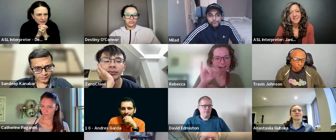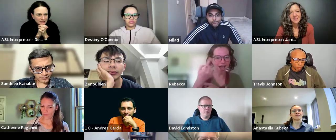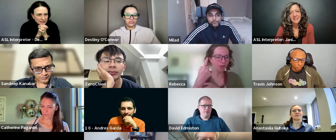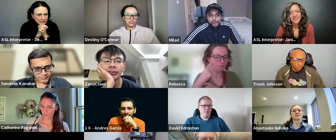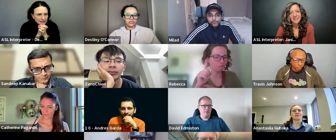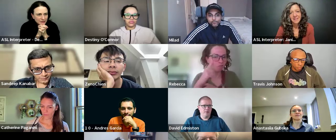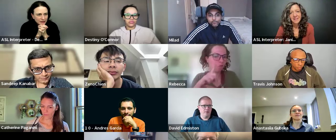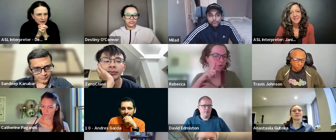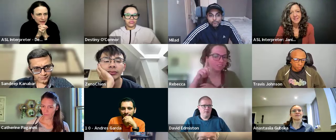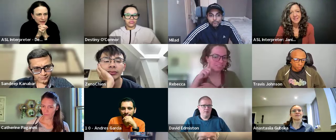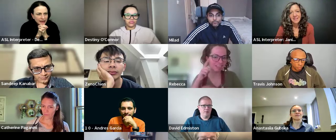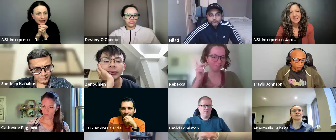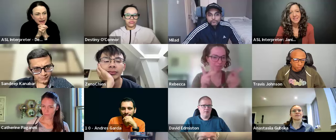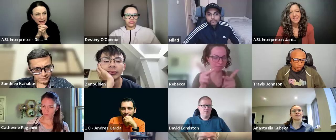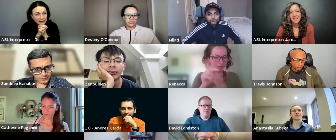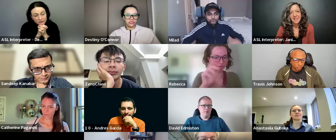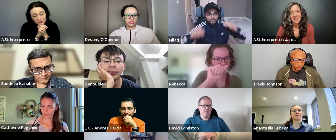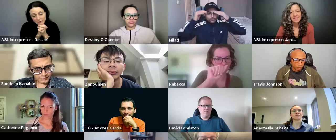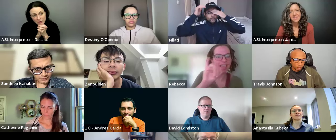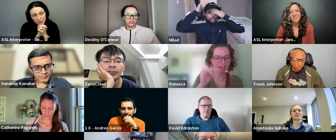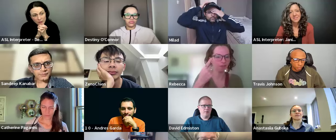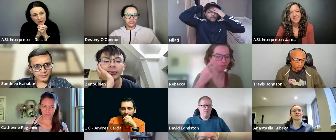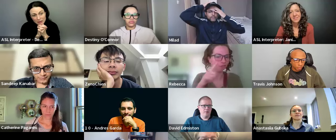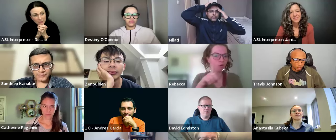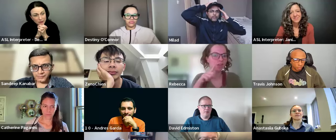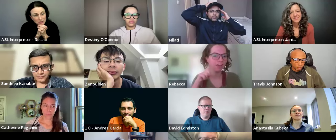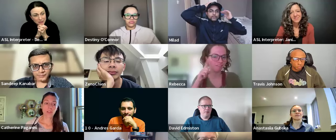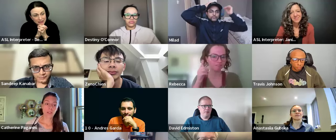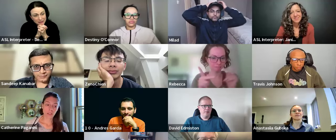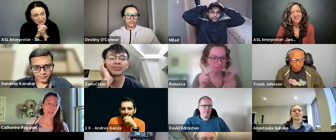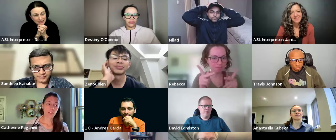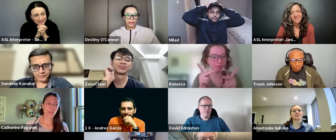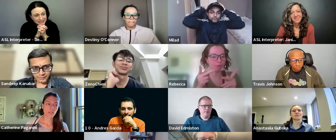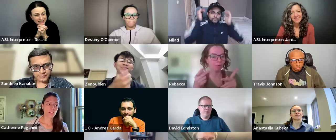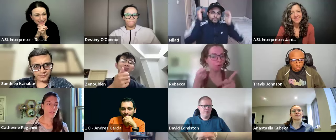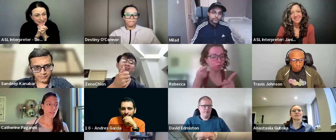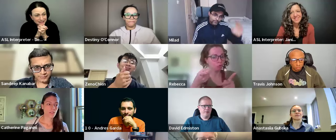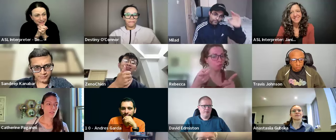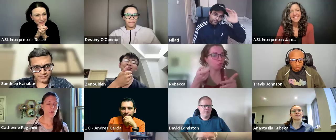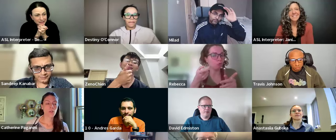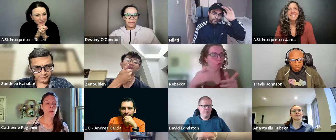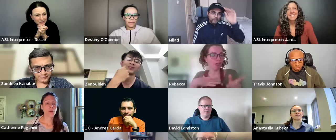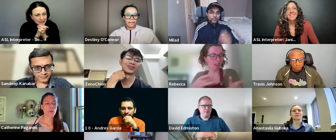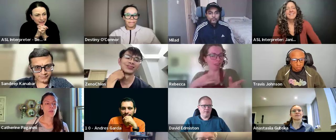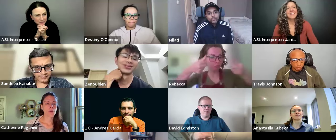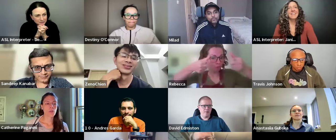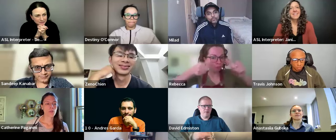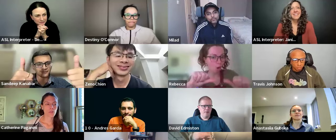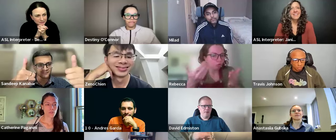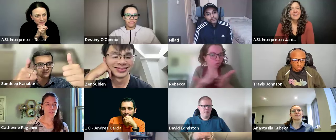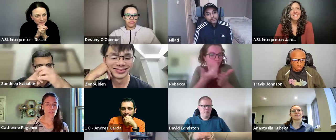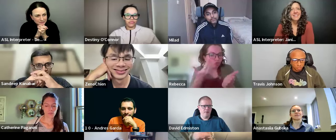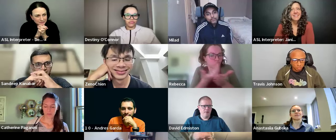can definitely discuss that there. And AI for deaf people might be a popular topic that we could discuss.